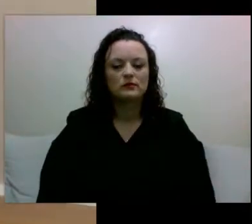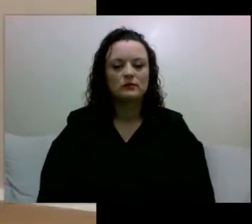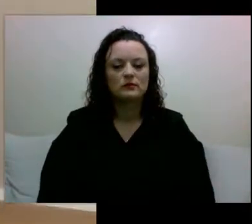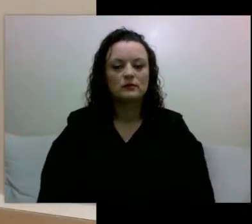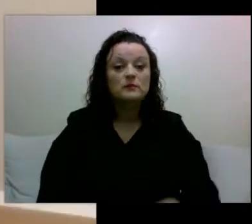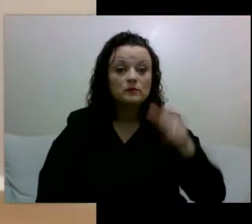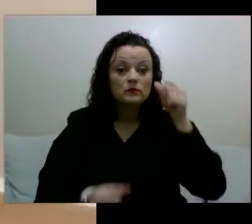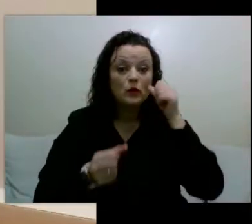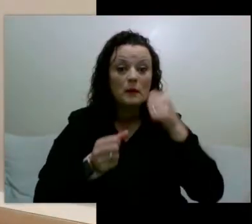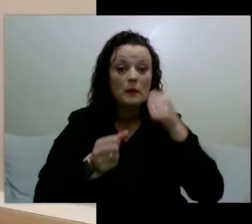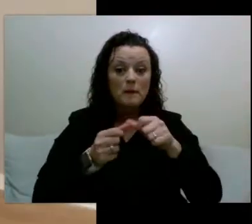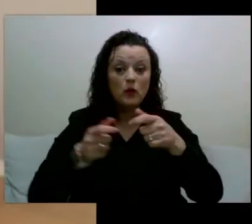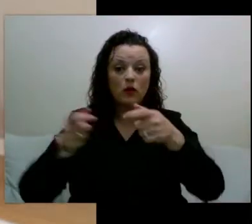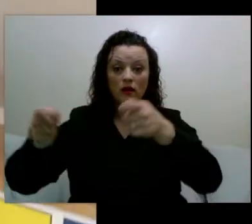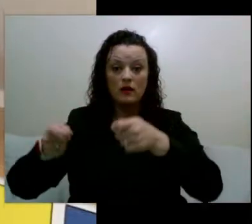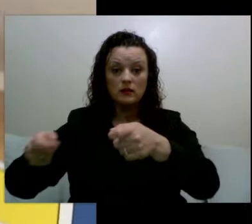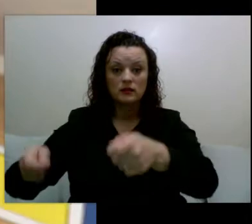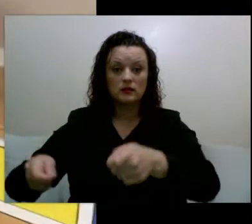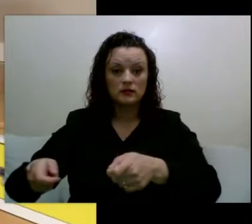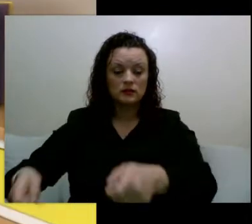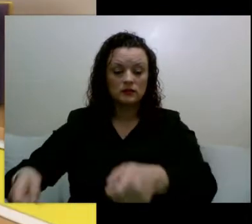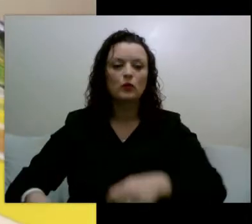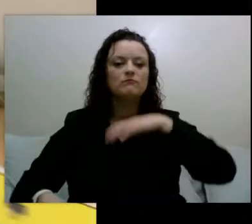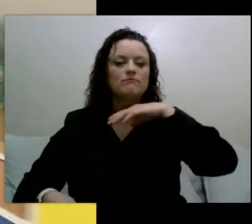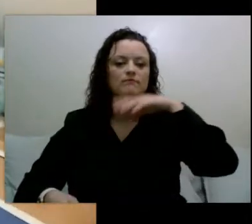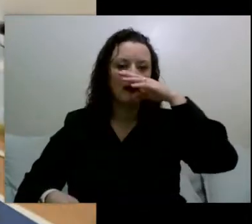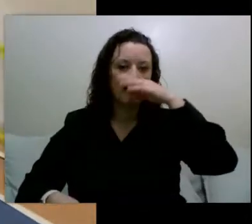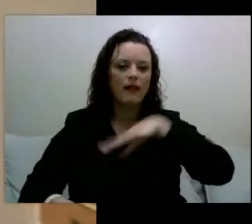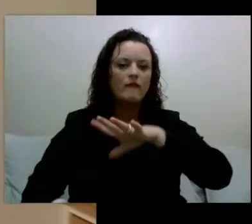Remember, these were the elephant and piggies.